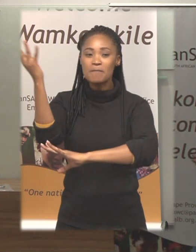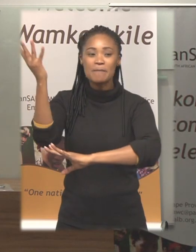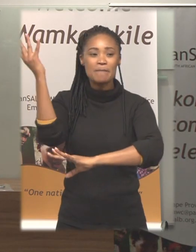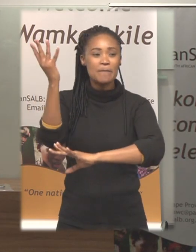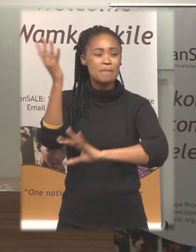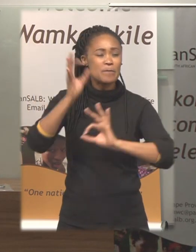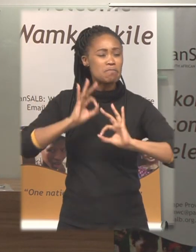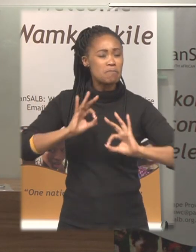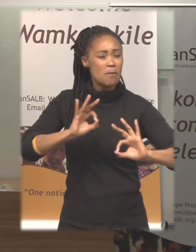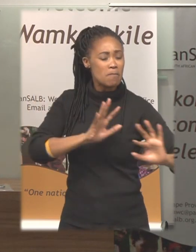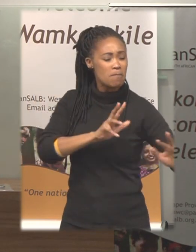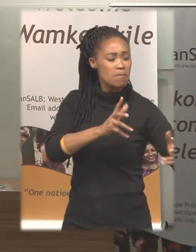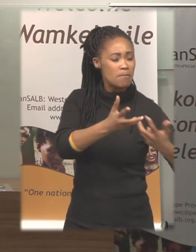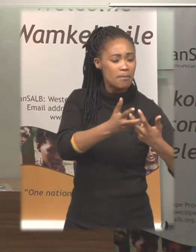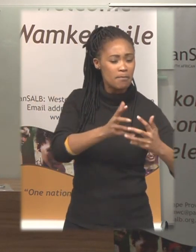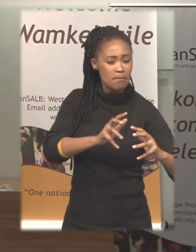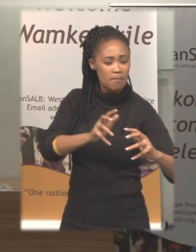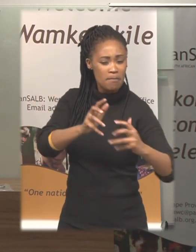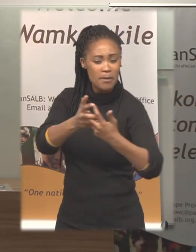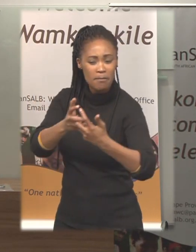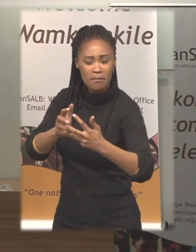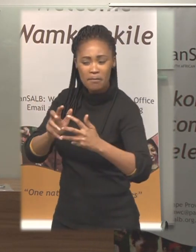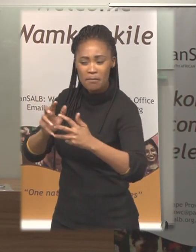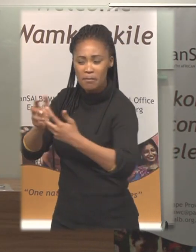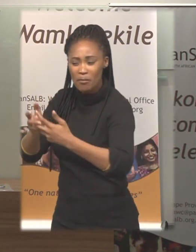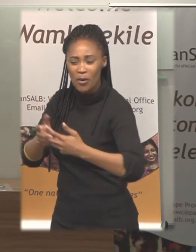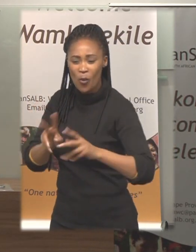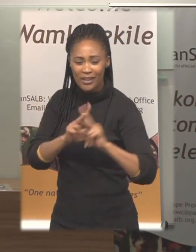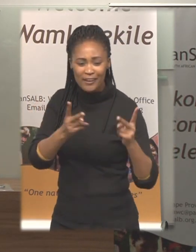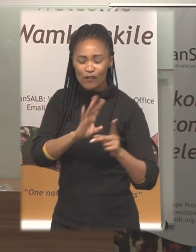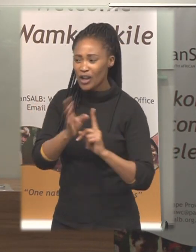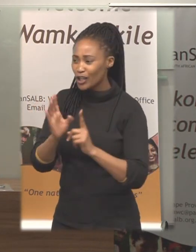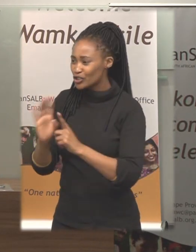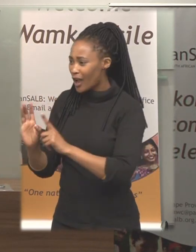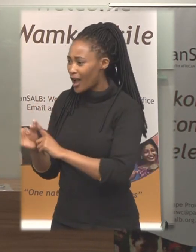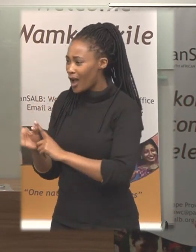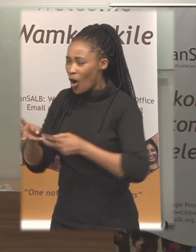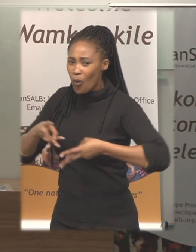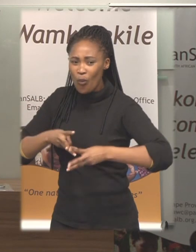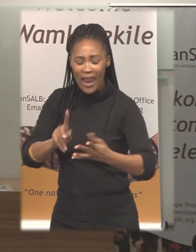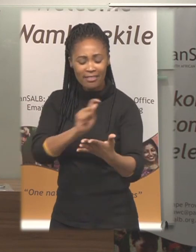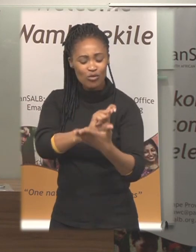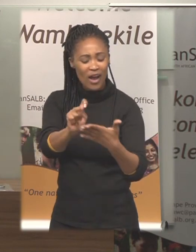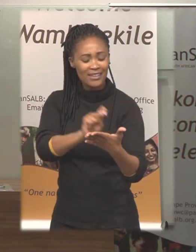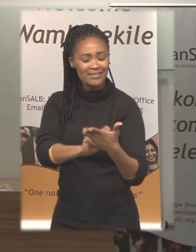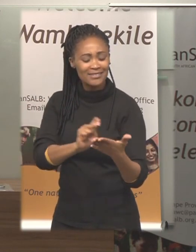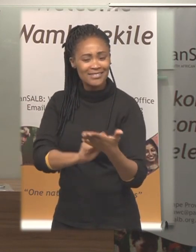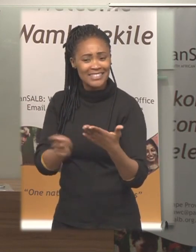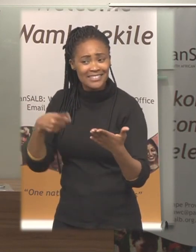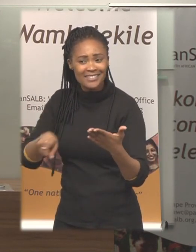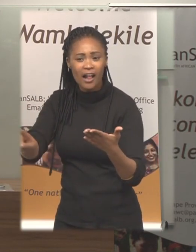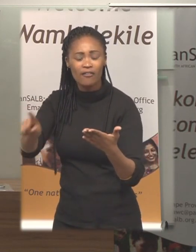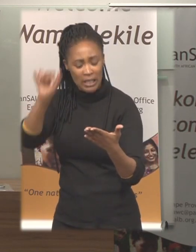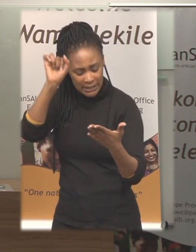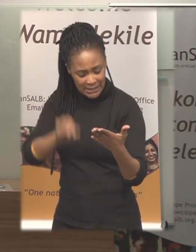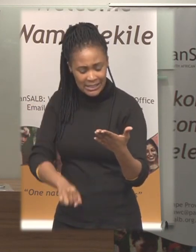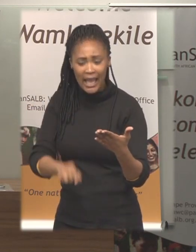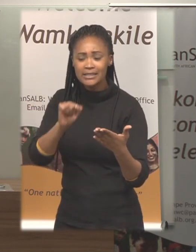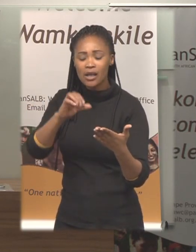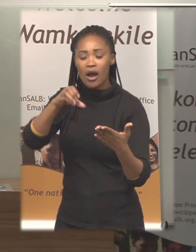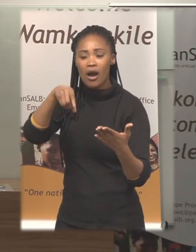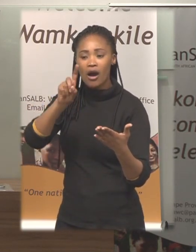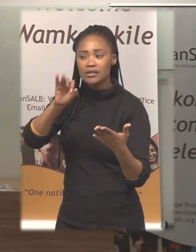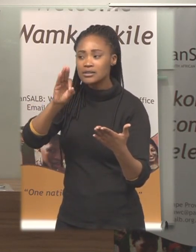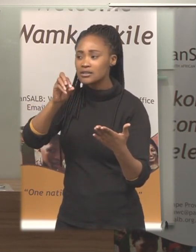they write themselves, you will see that they, even though this is high-stakes publishing, Oxford University